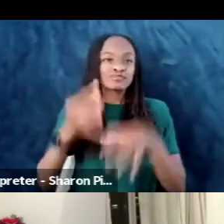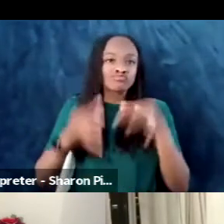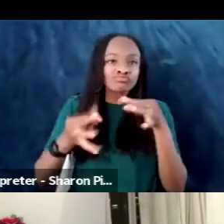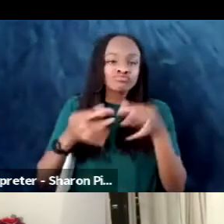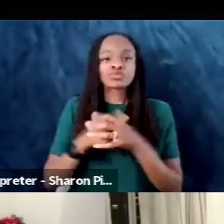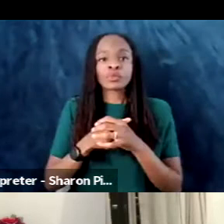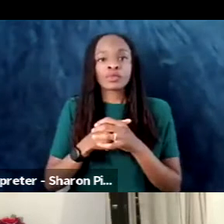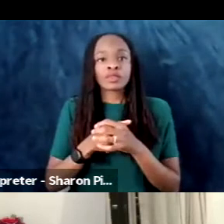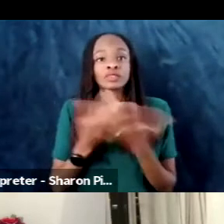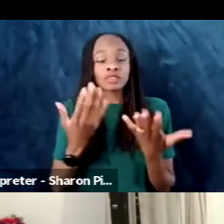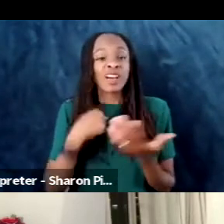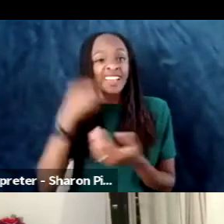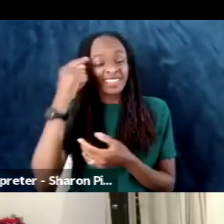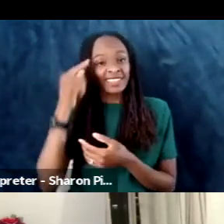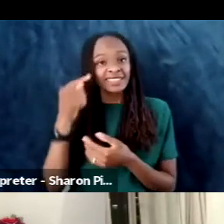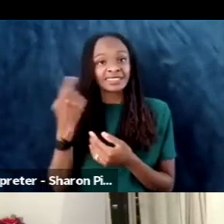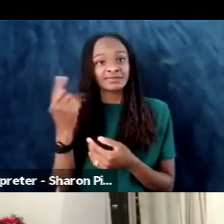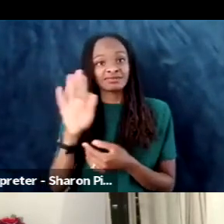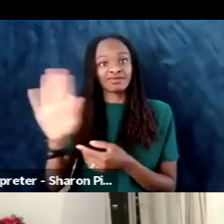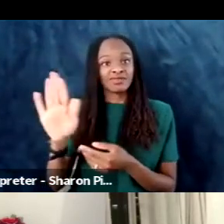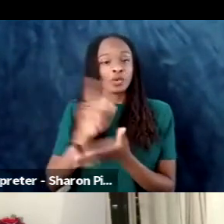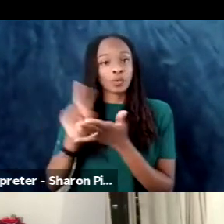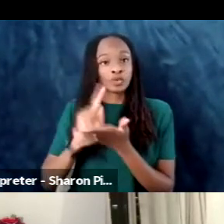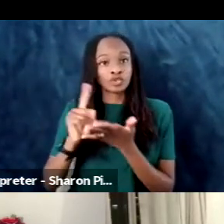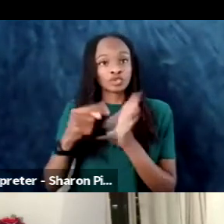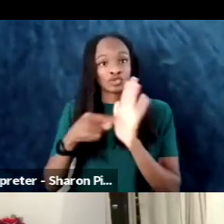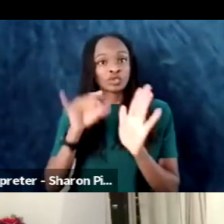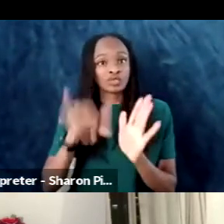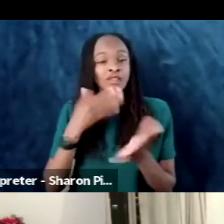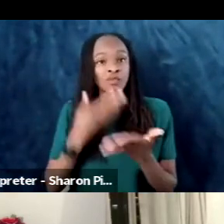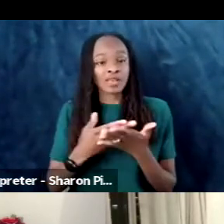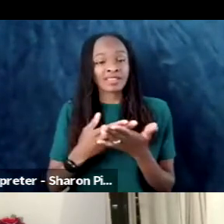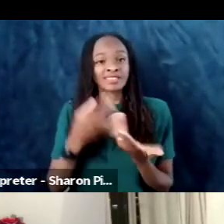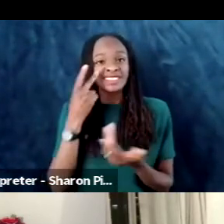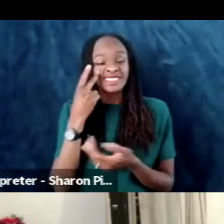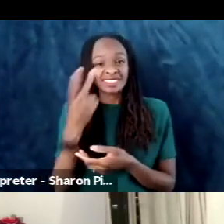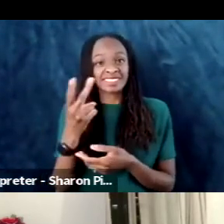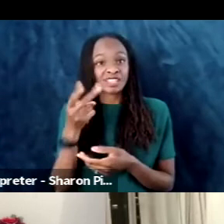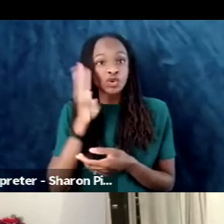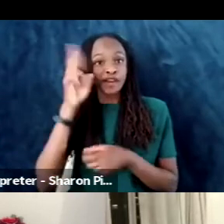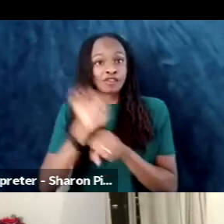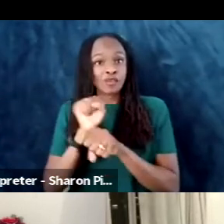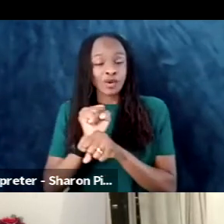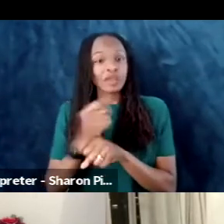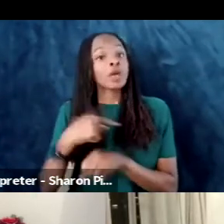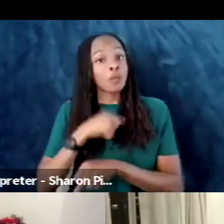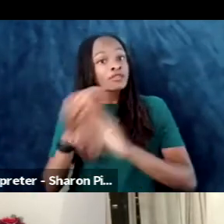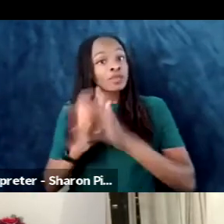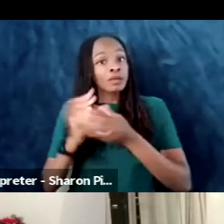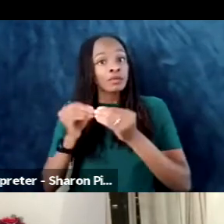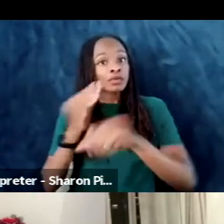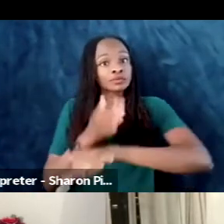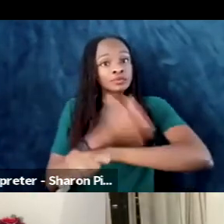that exceptionally well. And we've seen some really great work in the Indian market, and we have made progress here. And the